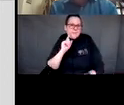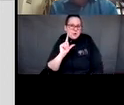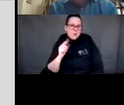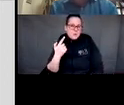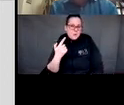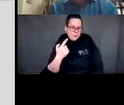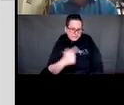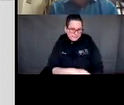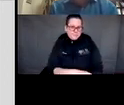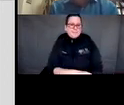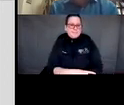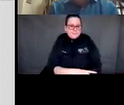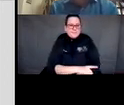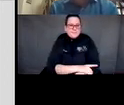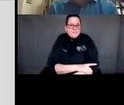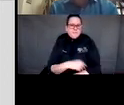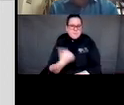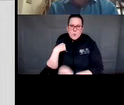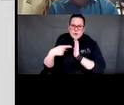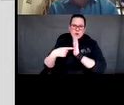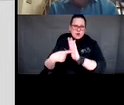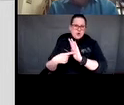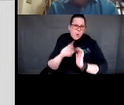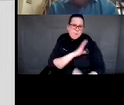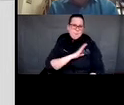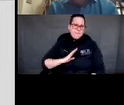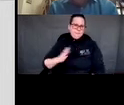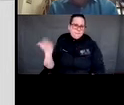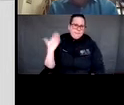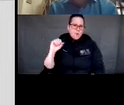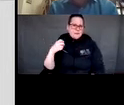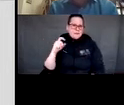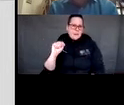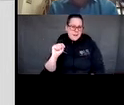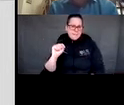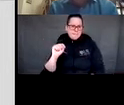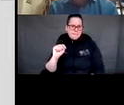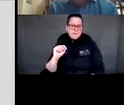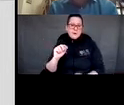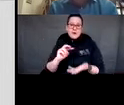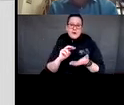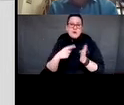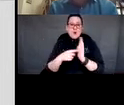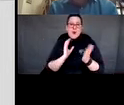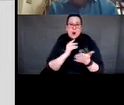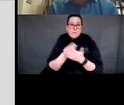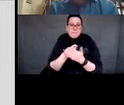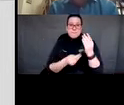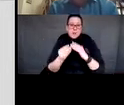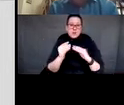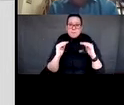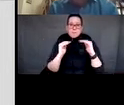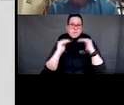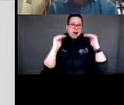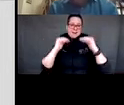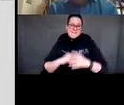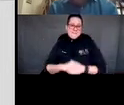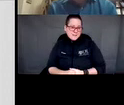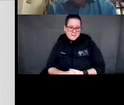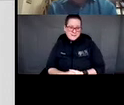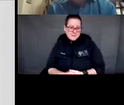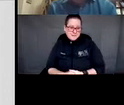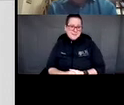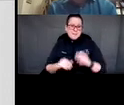And this is something we shared with our board back in September, which was in essence a break-even budget. So on a $4.3